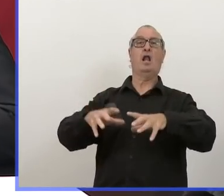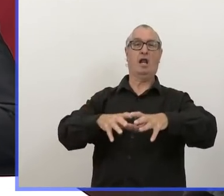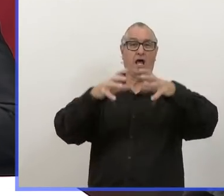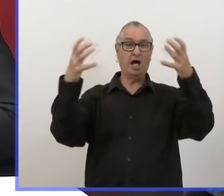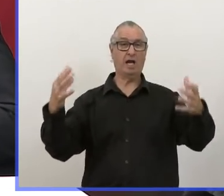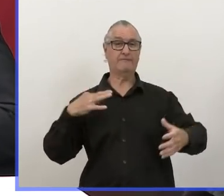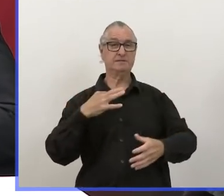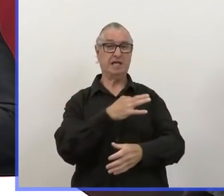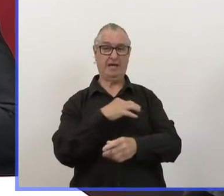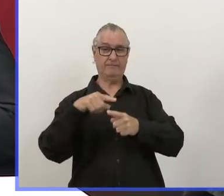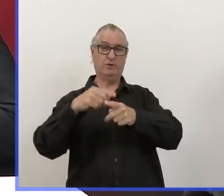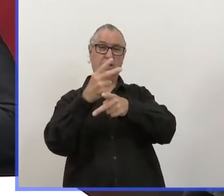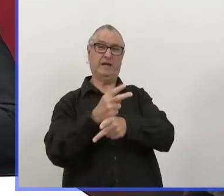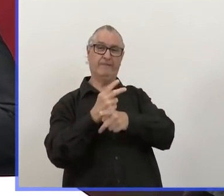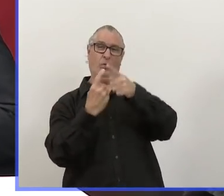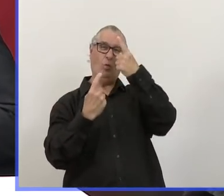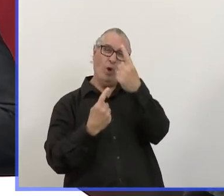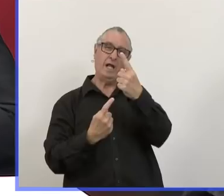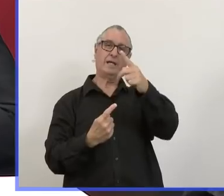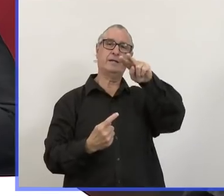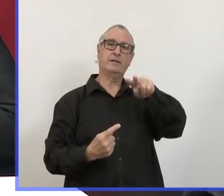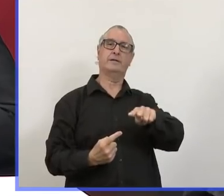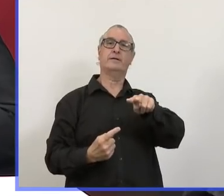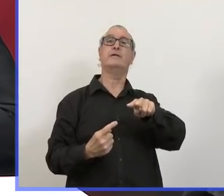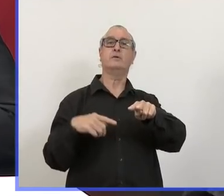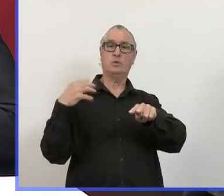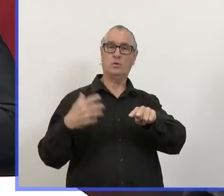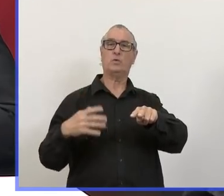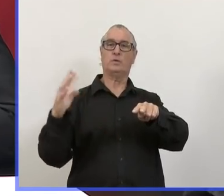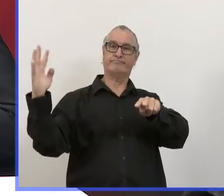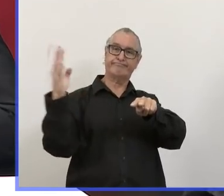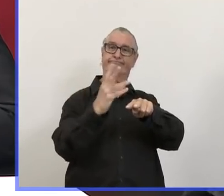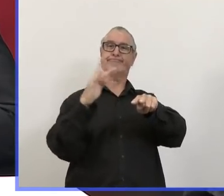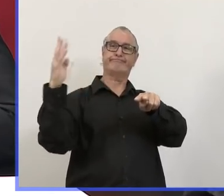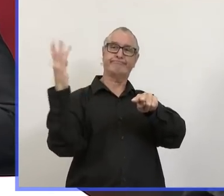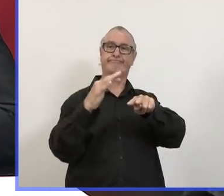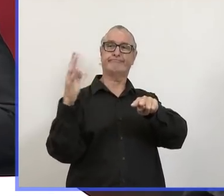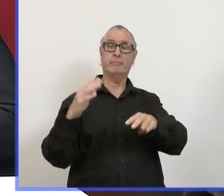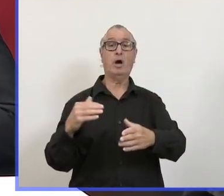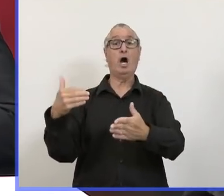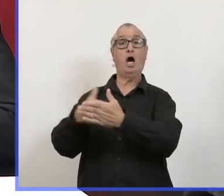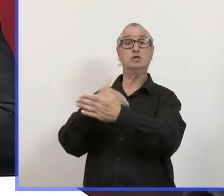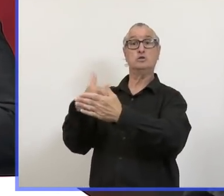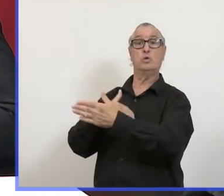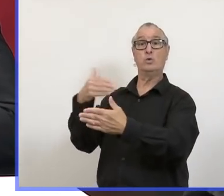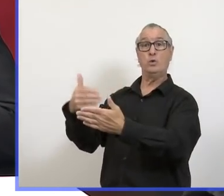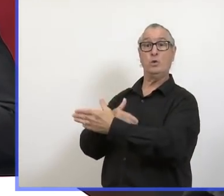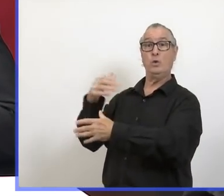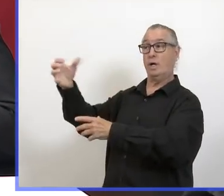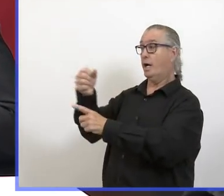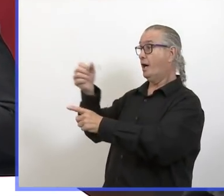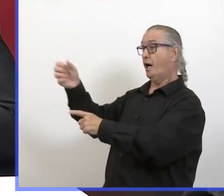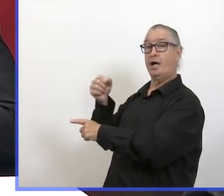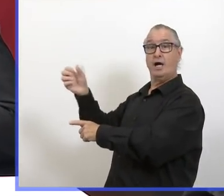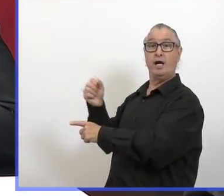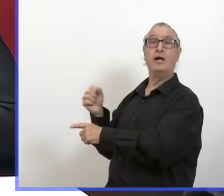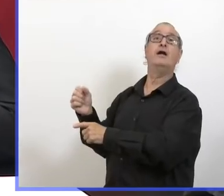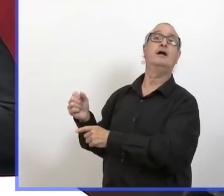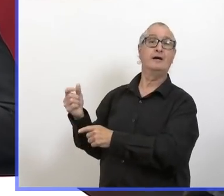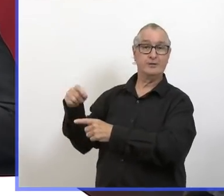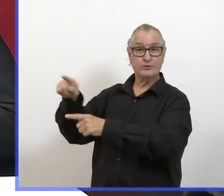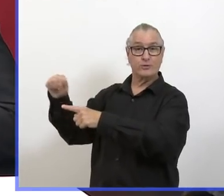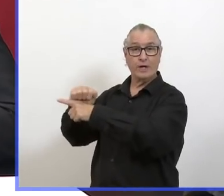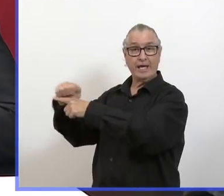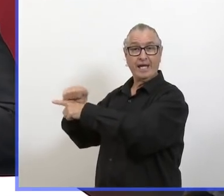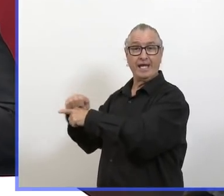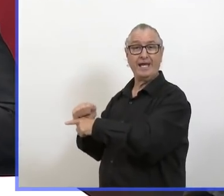you know, we have to find them, we have to train them and get them working in that system. But sometimes we're taking them away from maybe another part of the system. That's